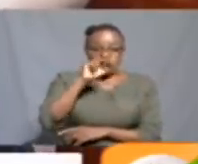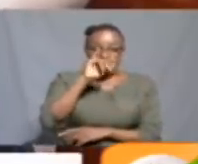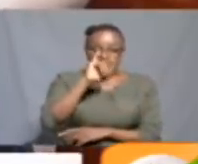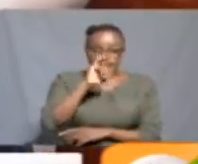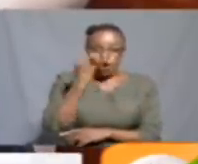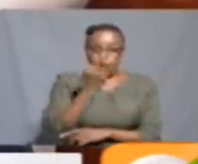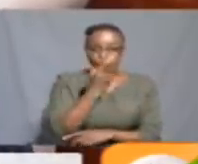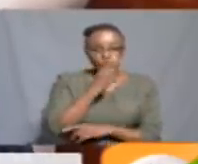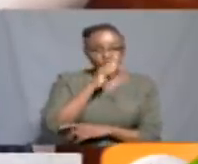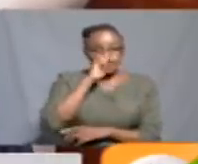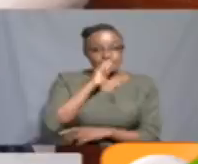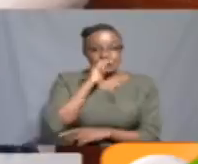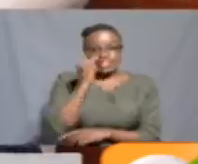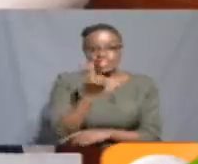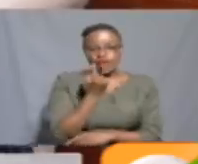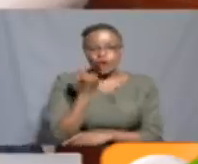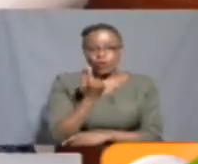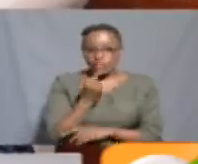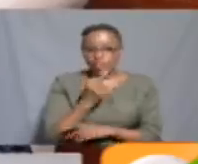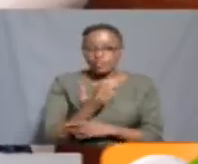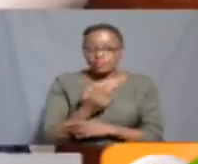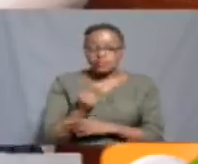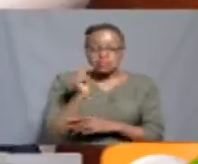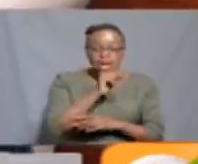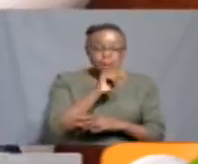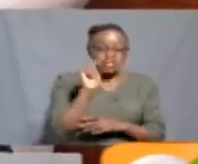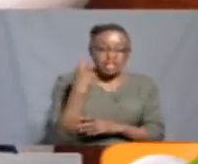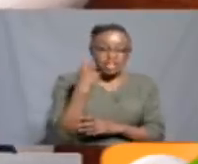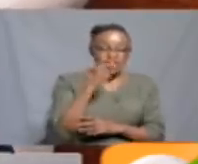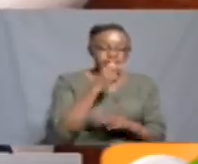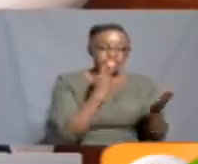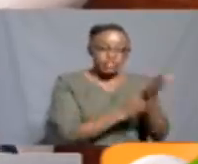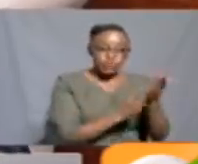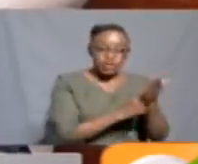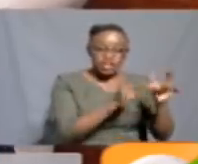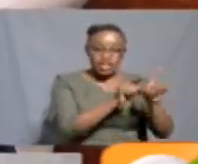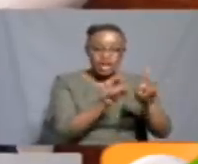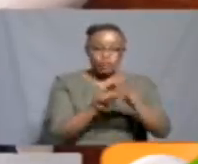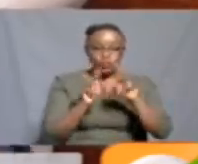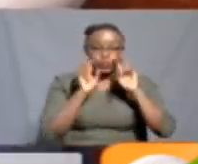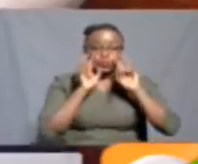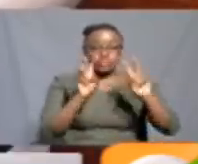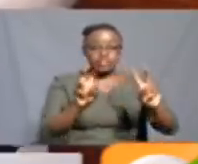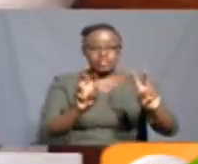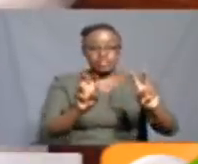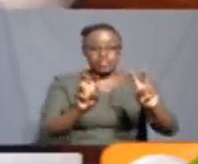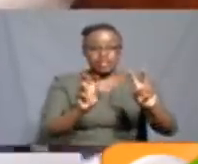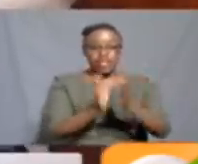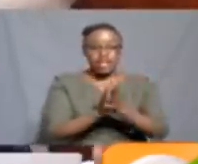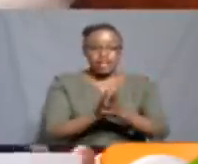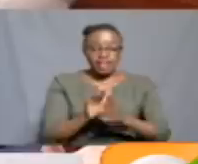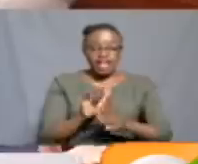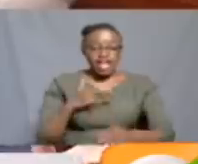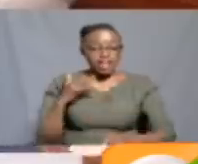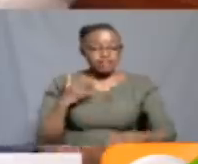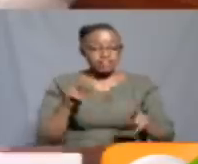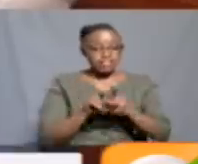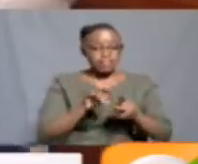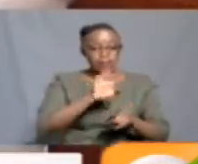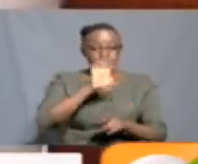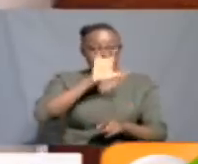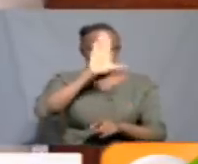Tanzania. Right. Yeah. He has to be in Kenya, he has to be in Uganda to see and be and feel like an East